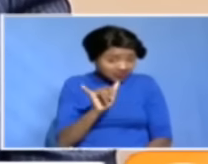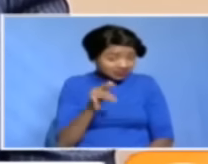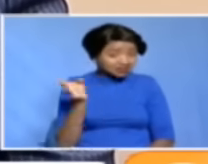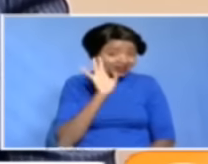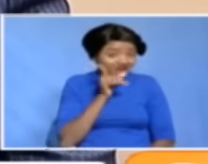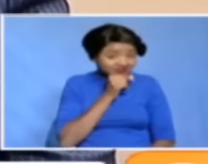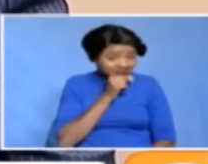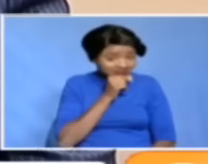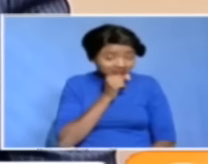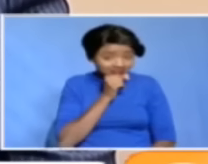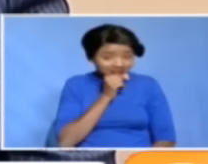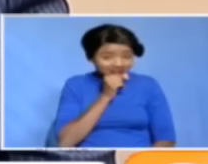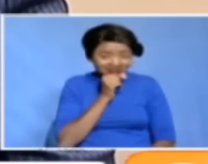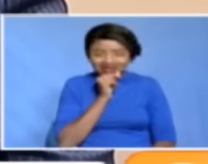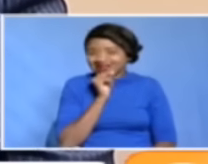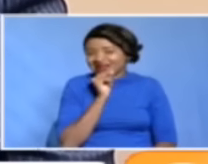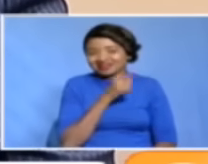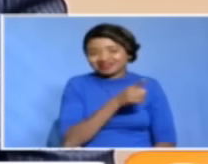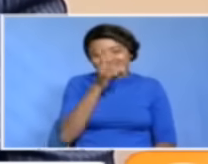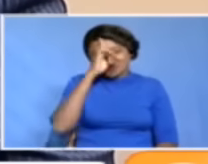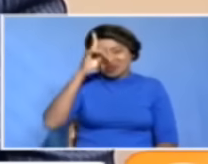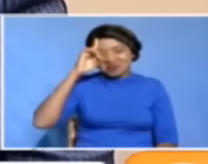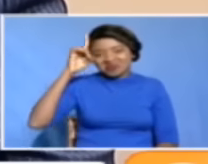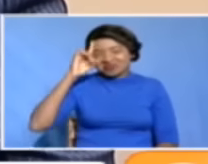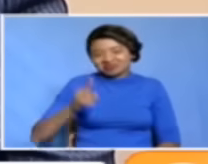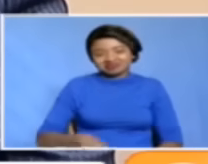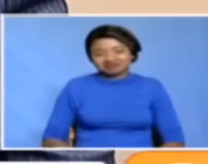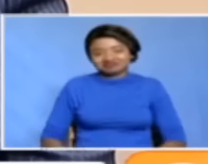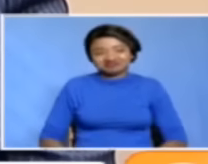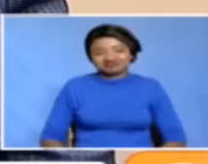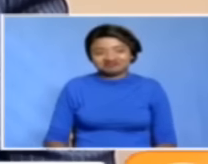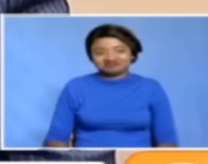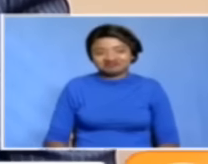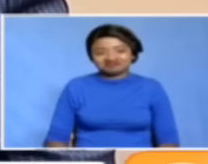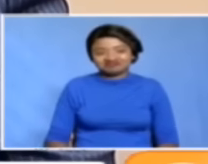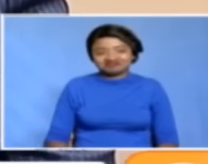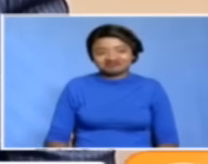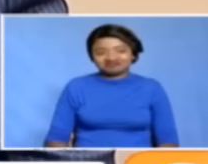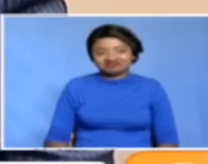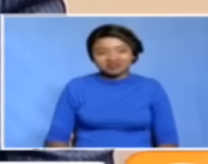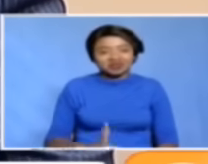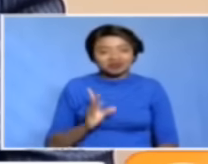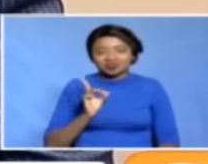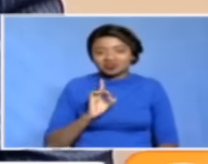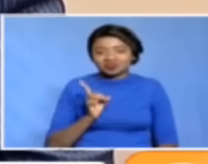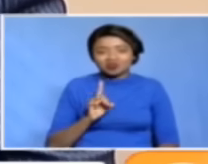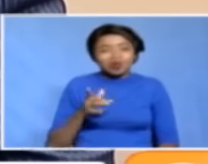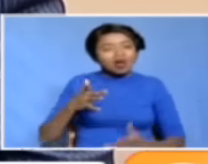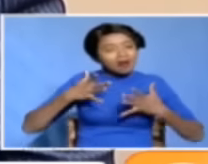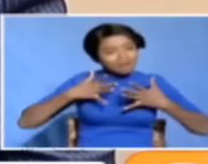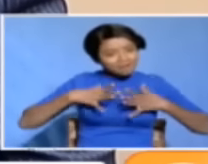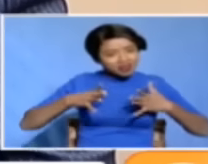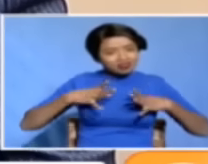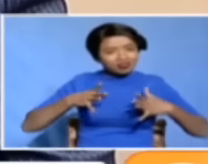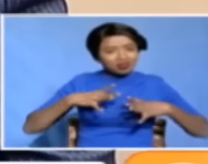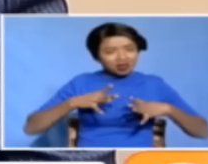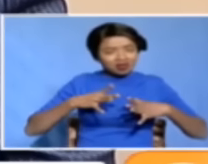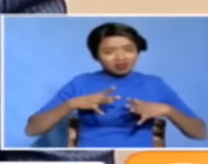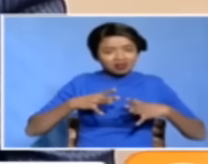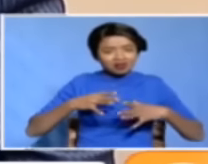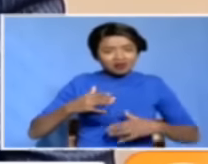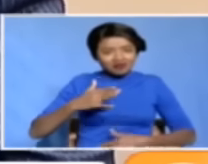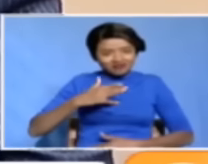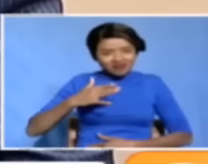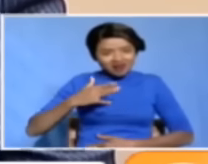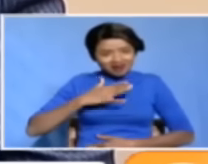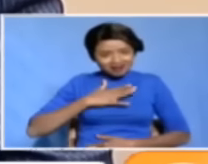that? That is pedestrian, and that is reckless. There's no such thing. No. I mean, people of our caliber, being the